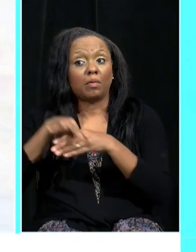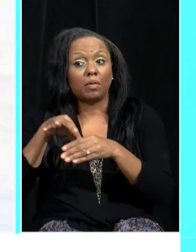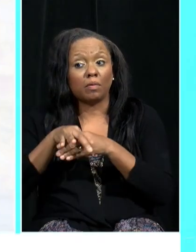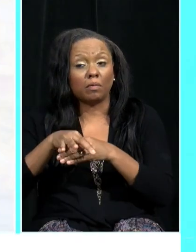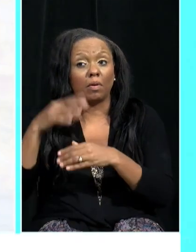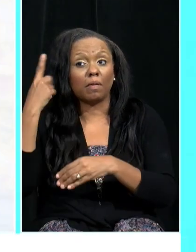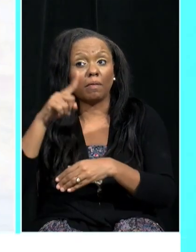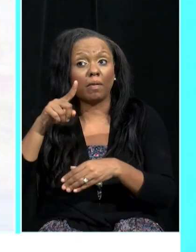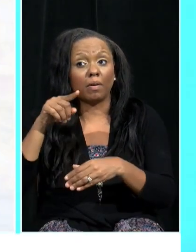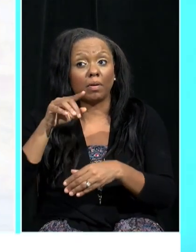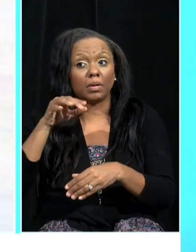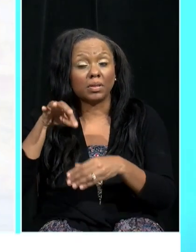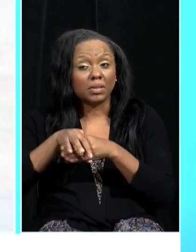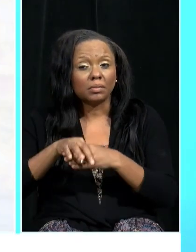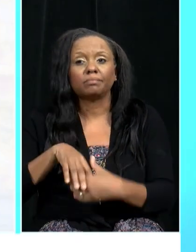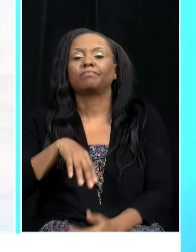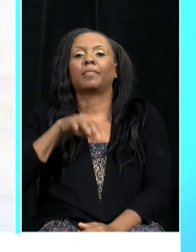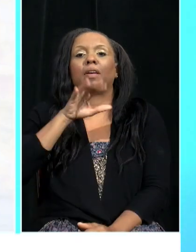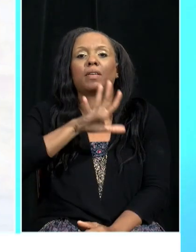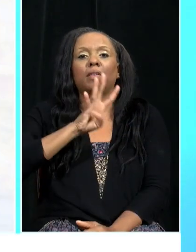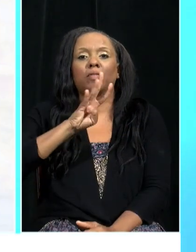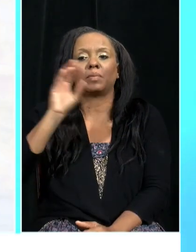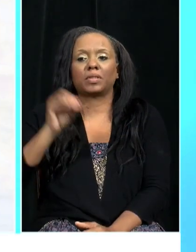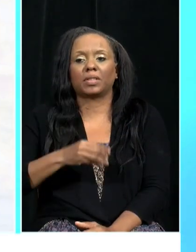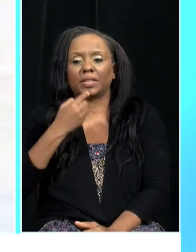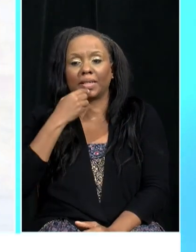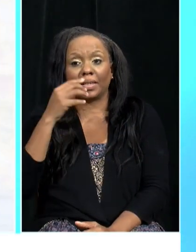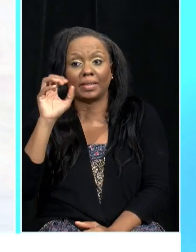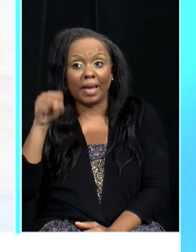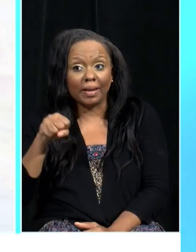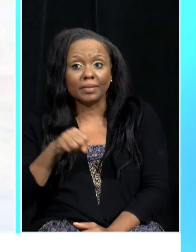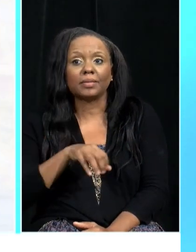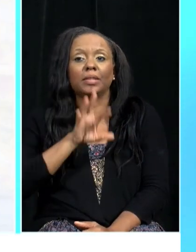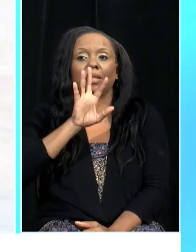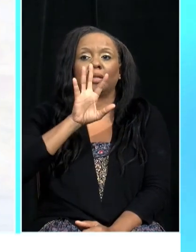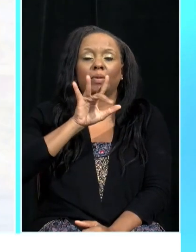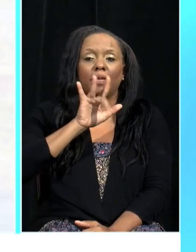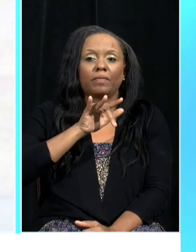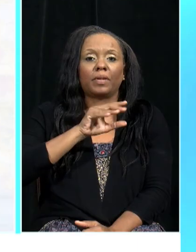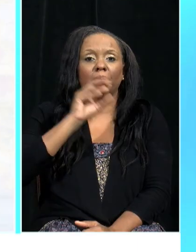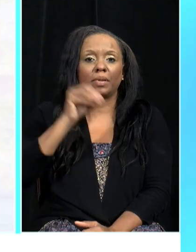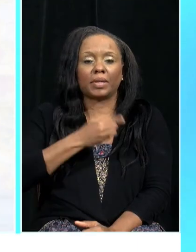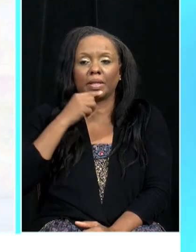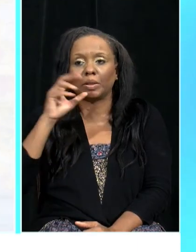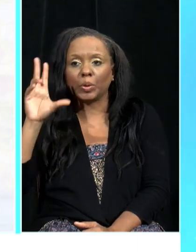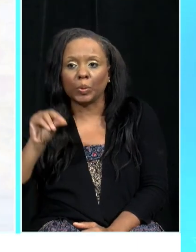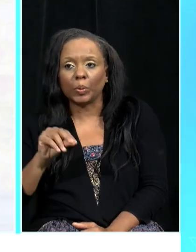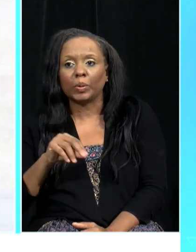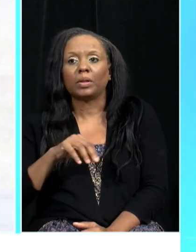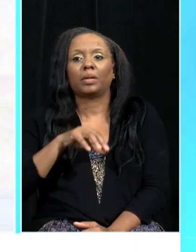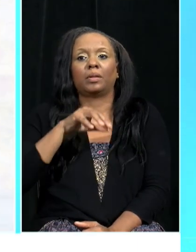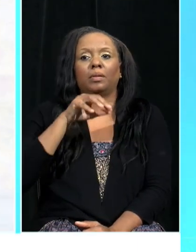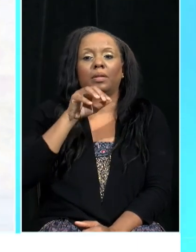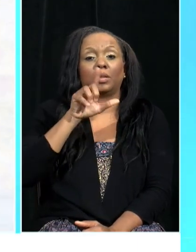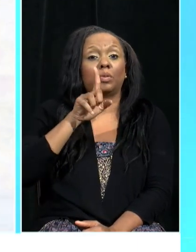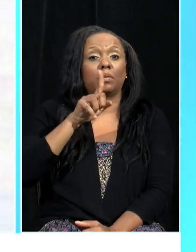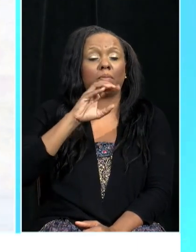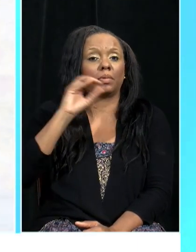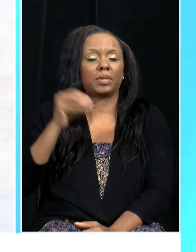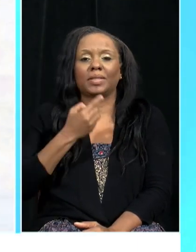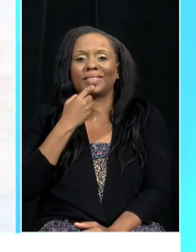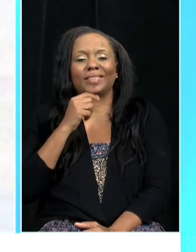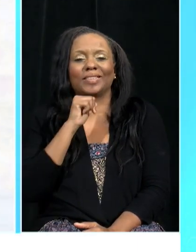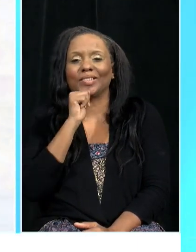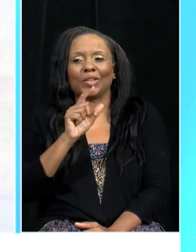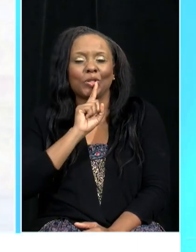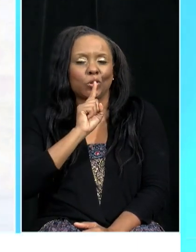Well, 54% they've said yes, 25% they've said no, and 21% they